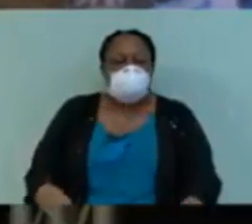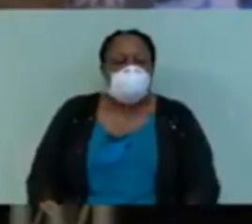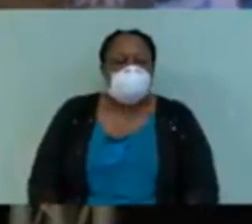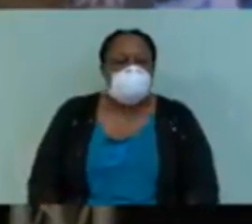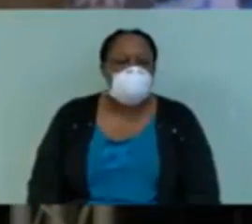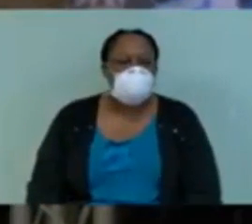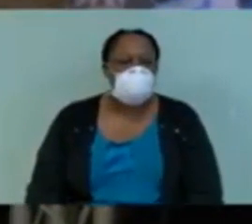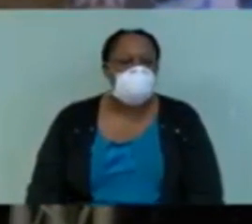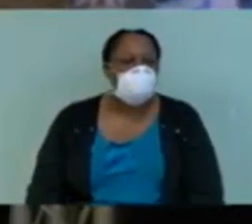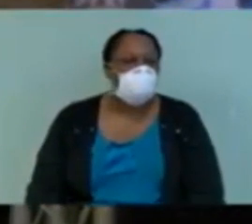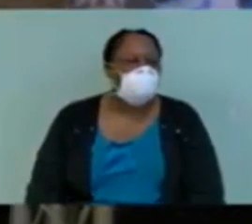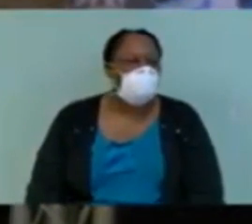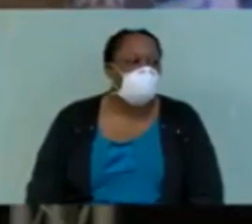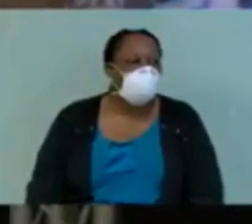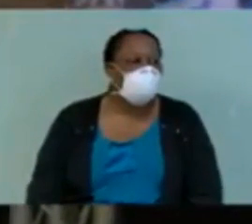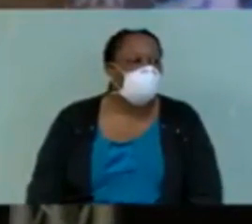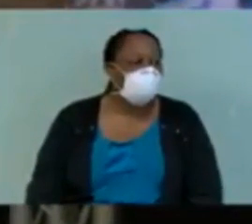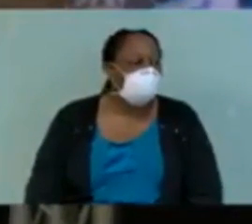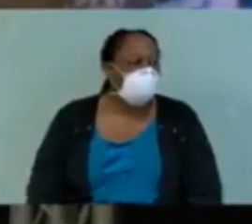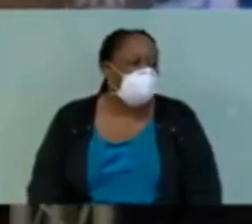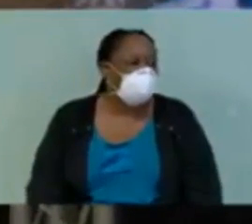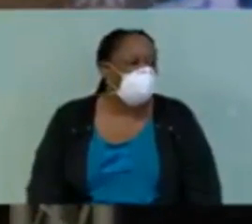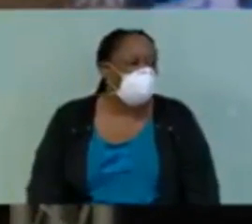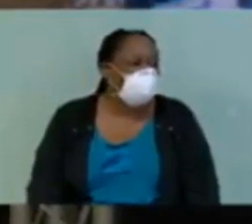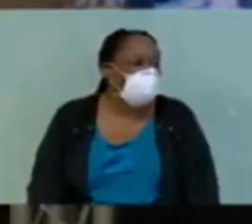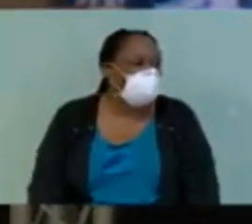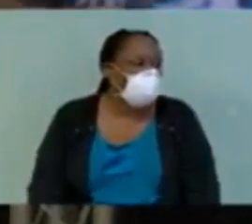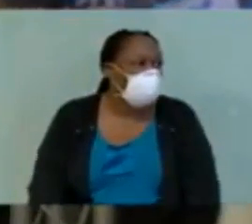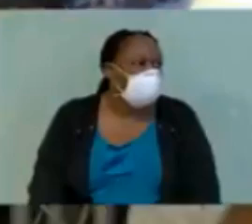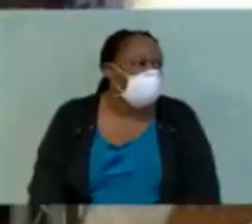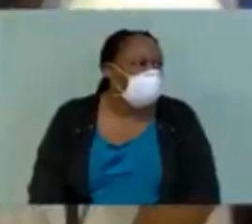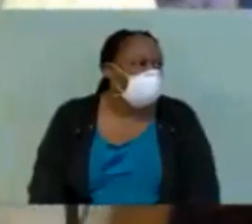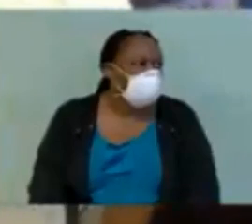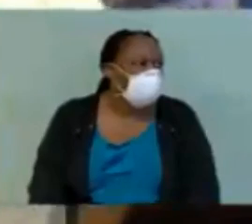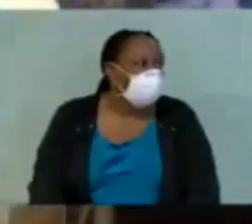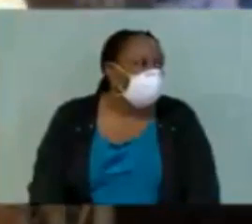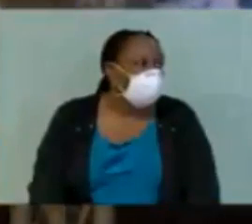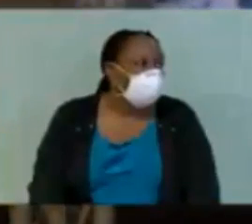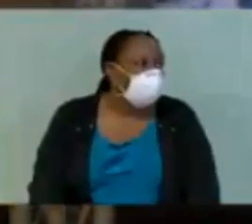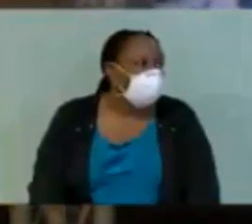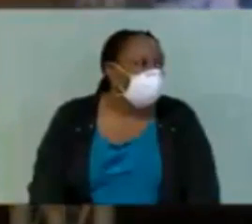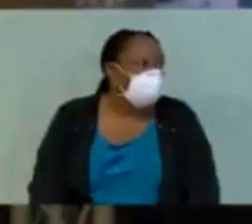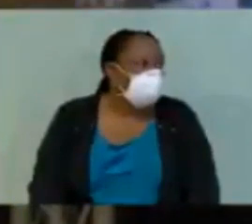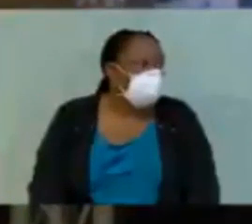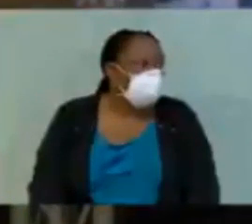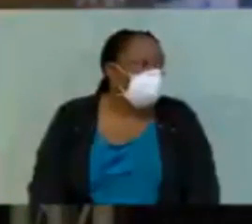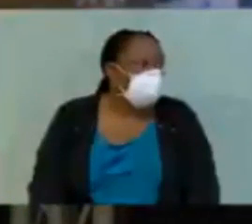vehicles? Has any arrangement been made during this time for them?